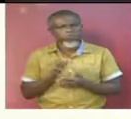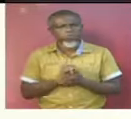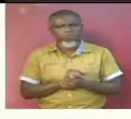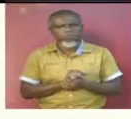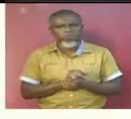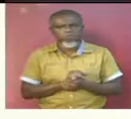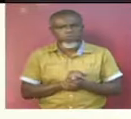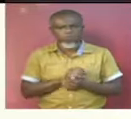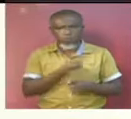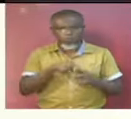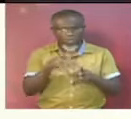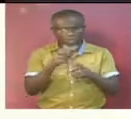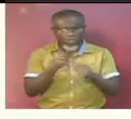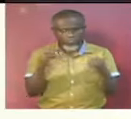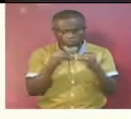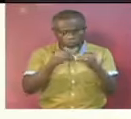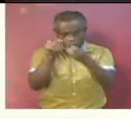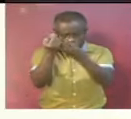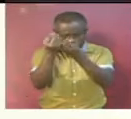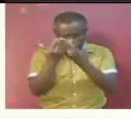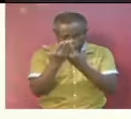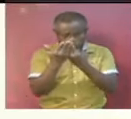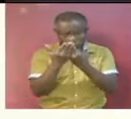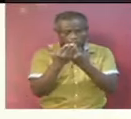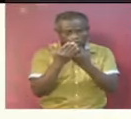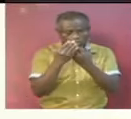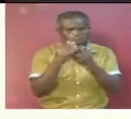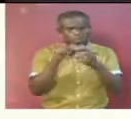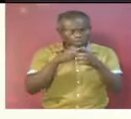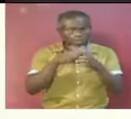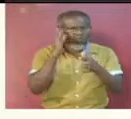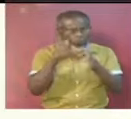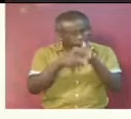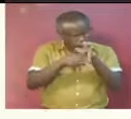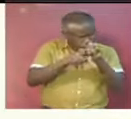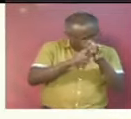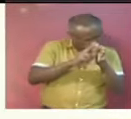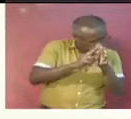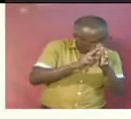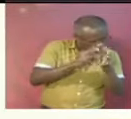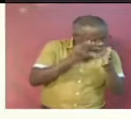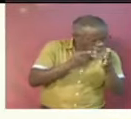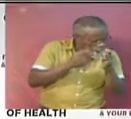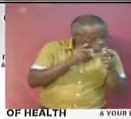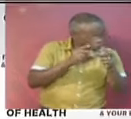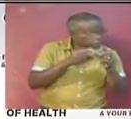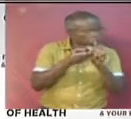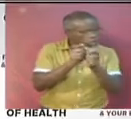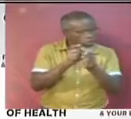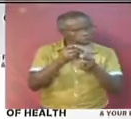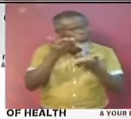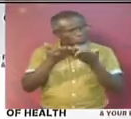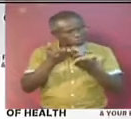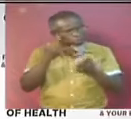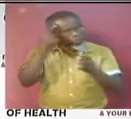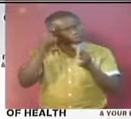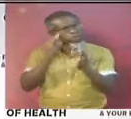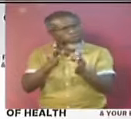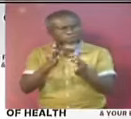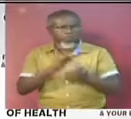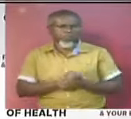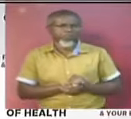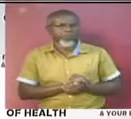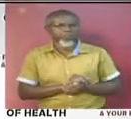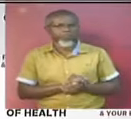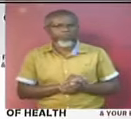that decision will be reviewed and it will be updated as needed. Thank you, Dr. Hines. From time to time, we